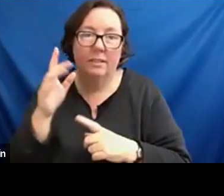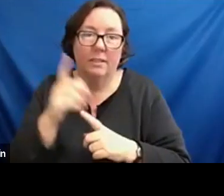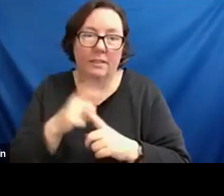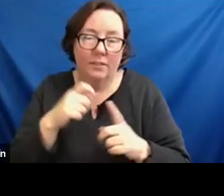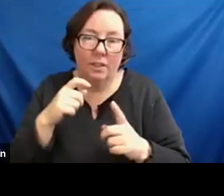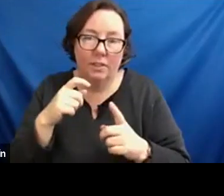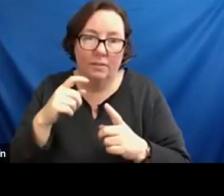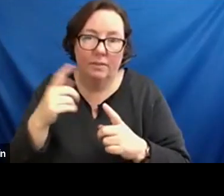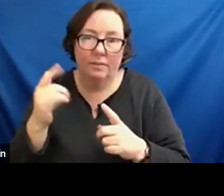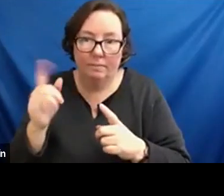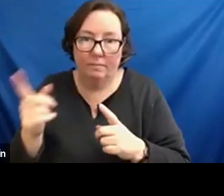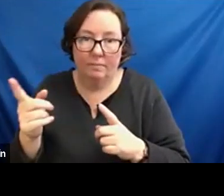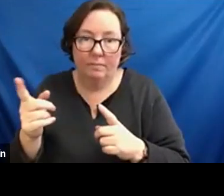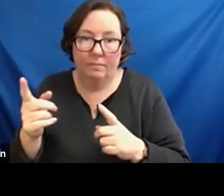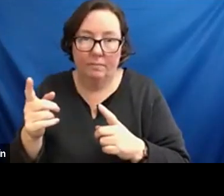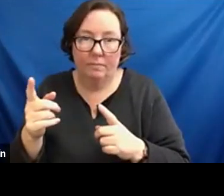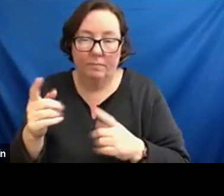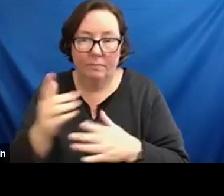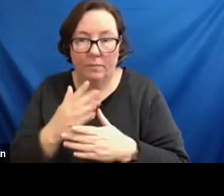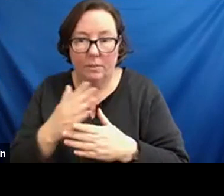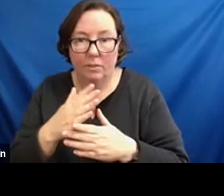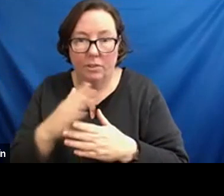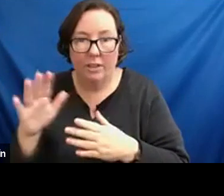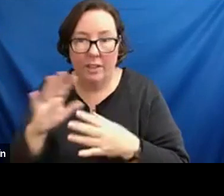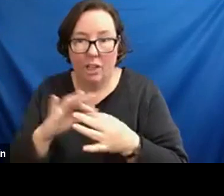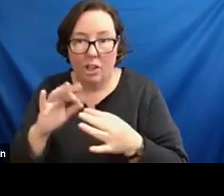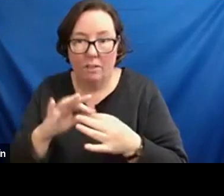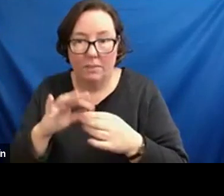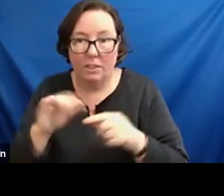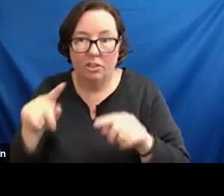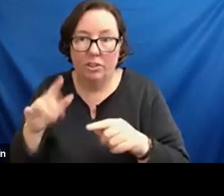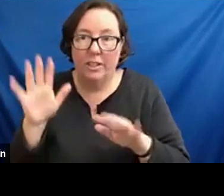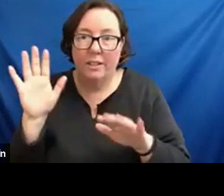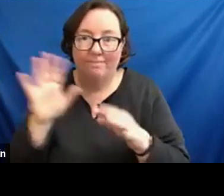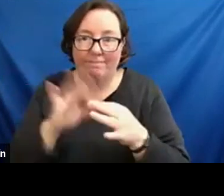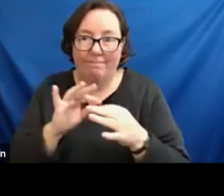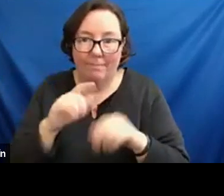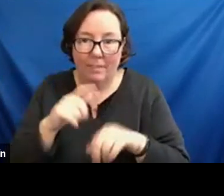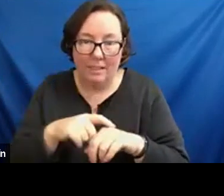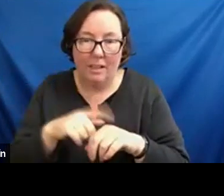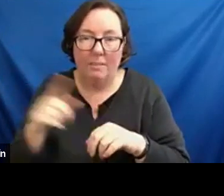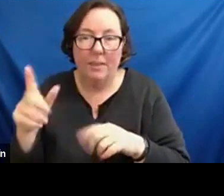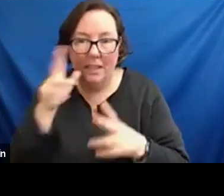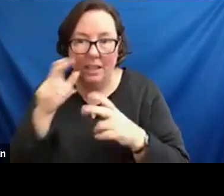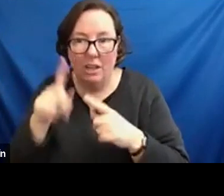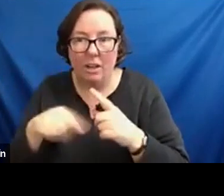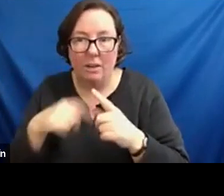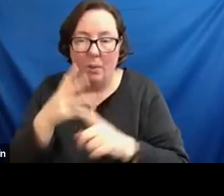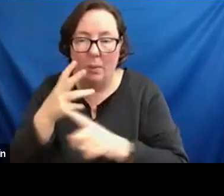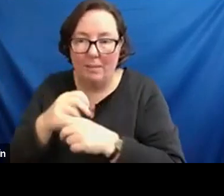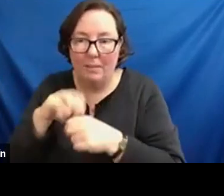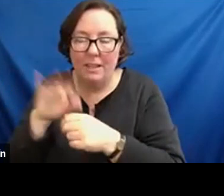as they share their public comments about the impacts in their